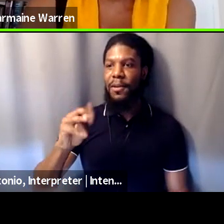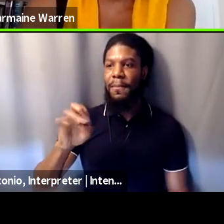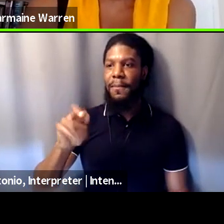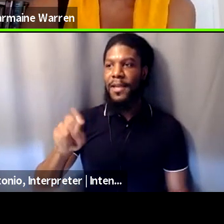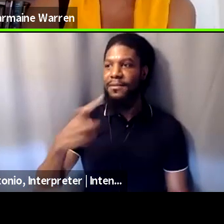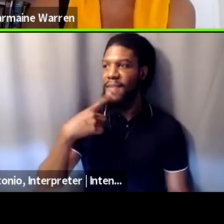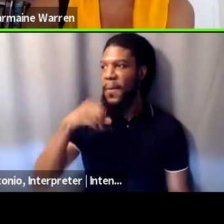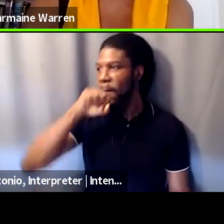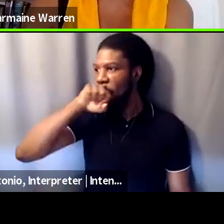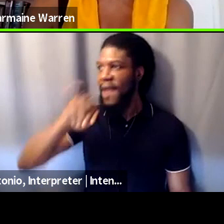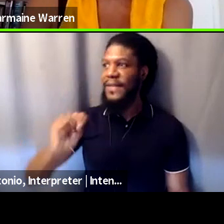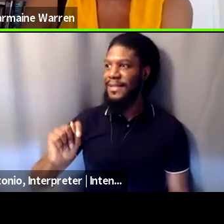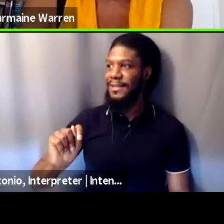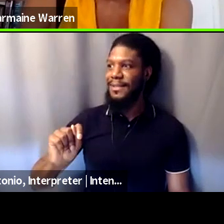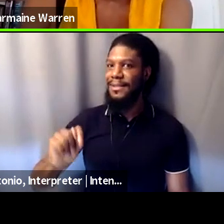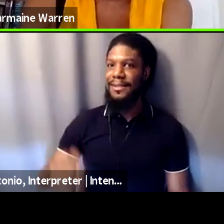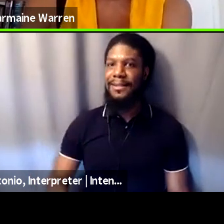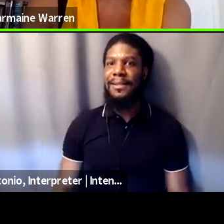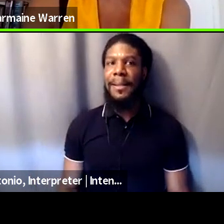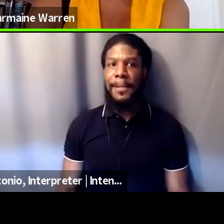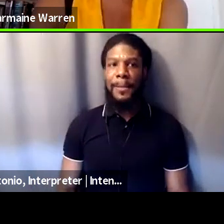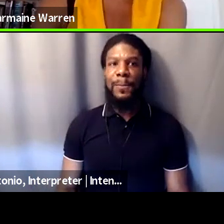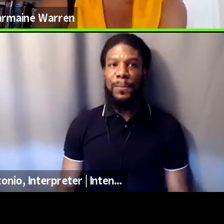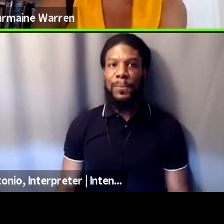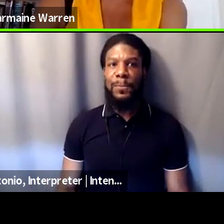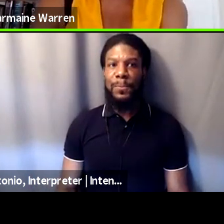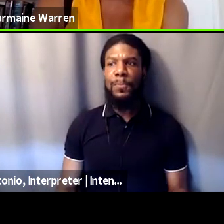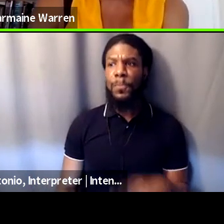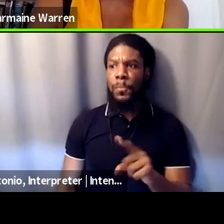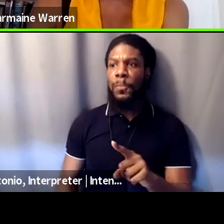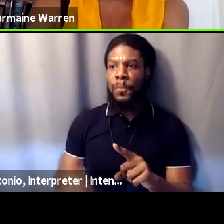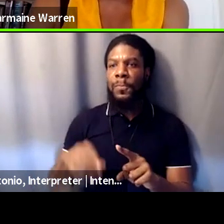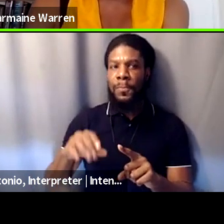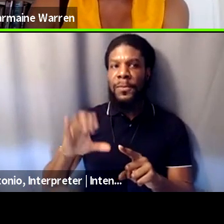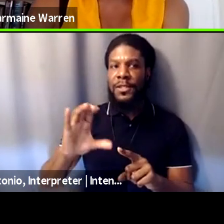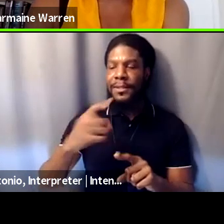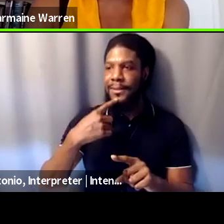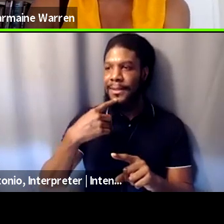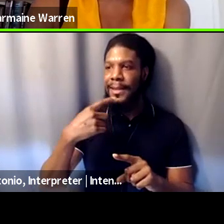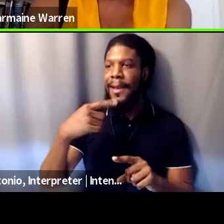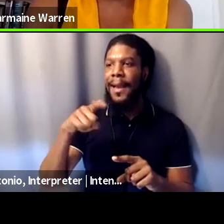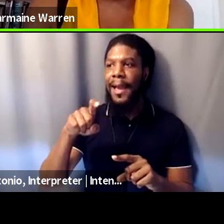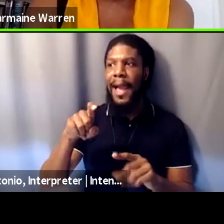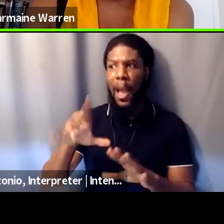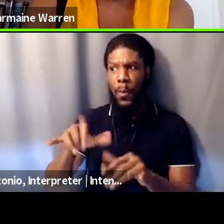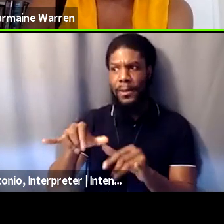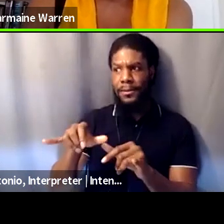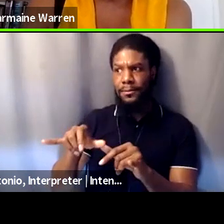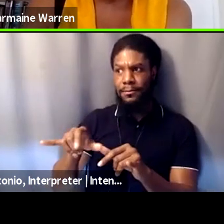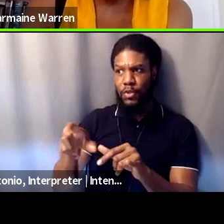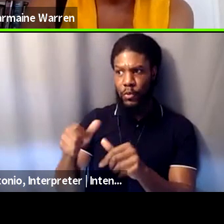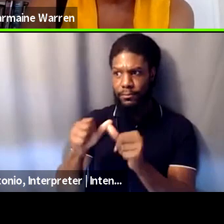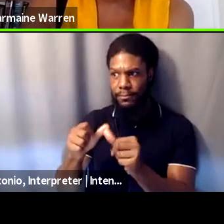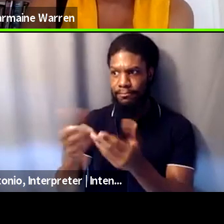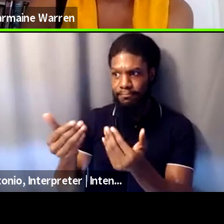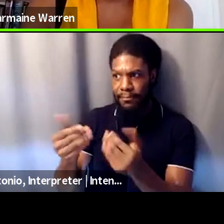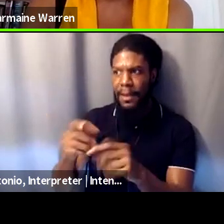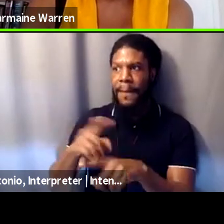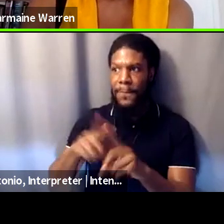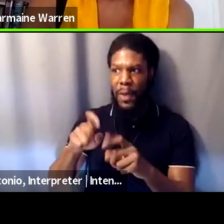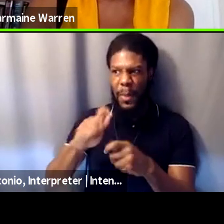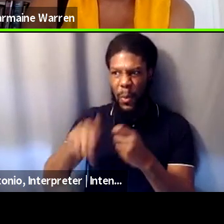with you for one minute because we have to wrap up, but I want to stay with you, Zwoisy, in this last